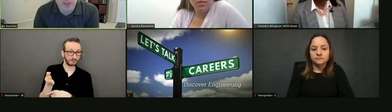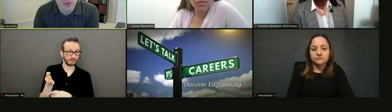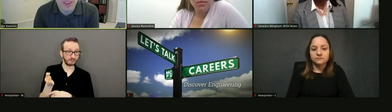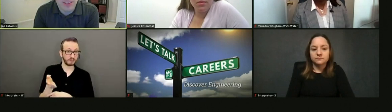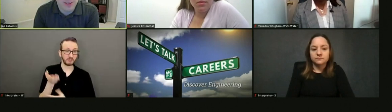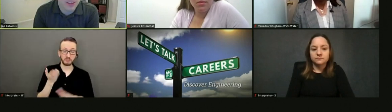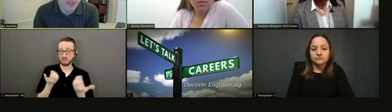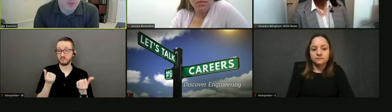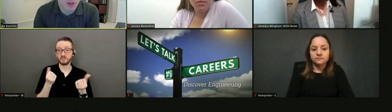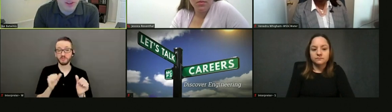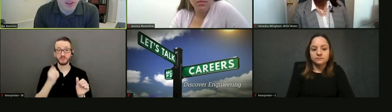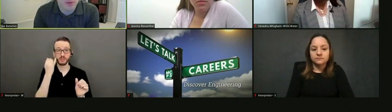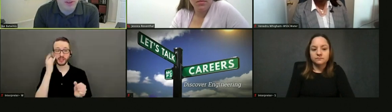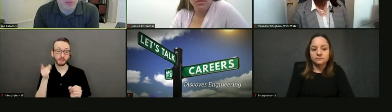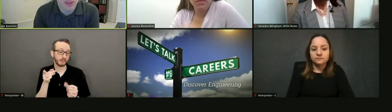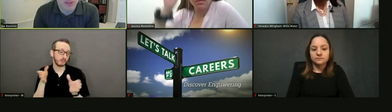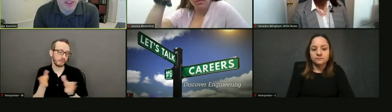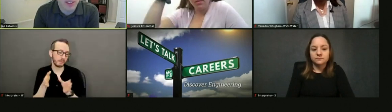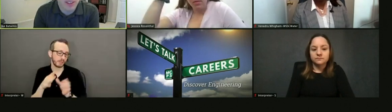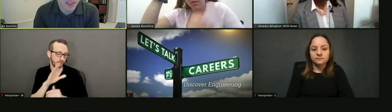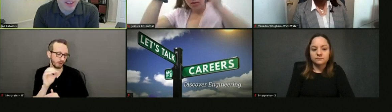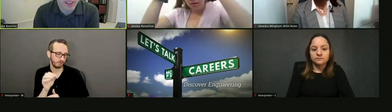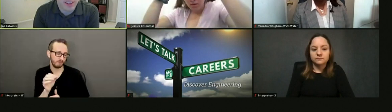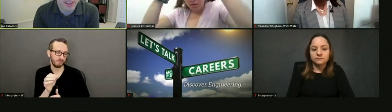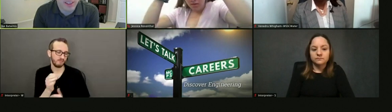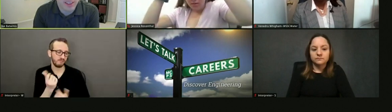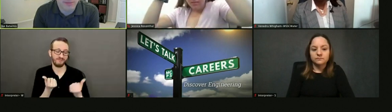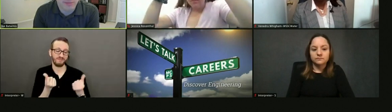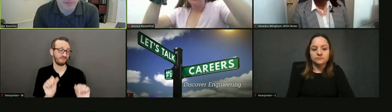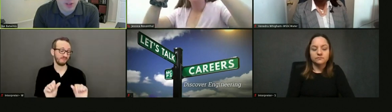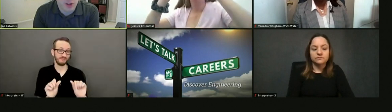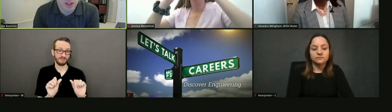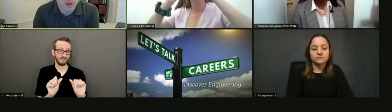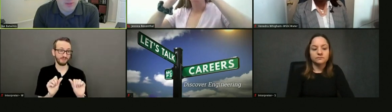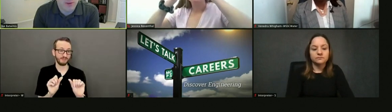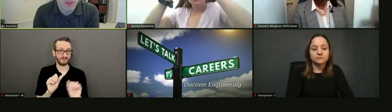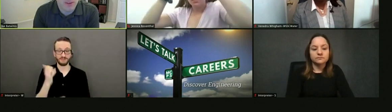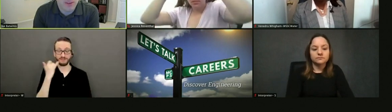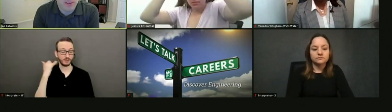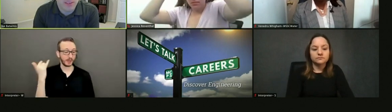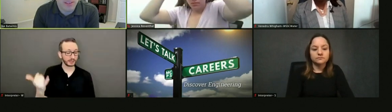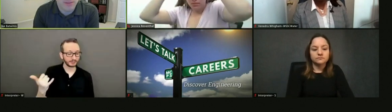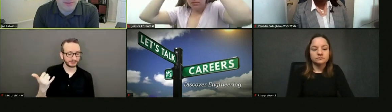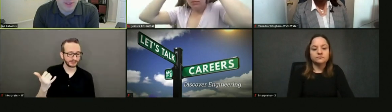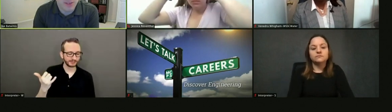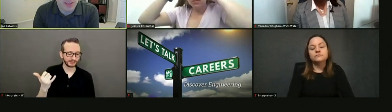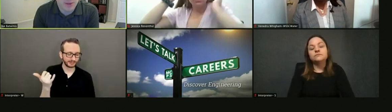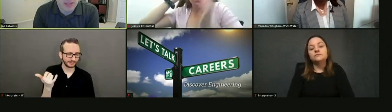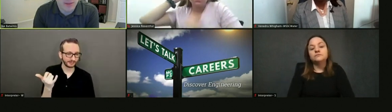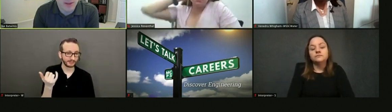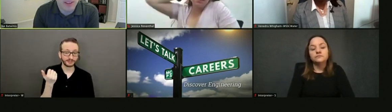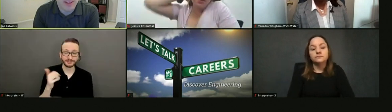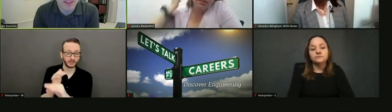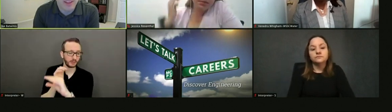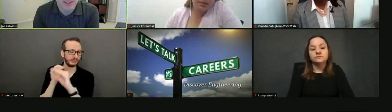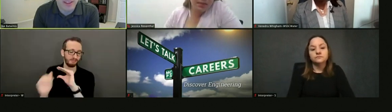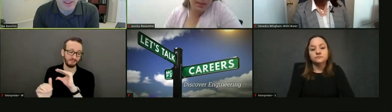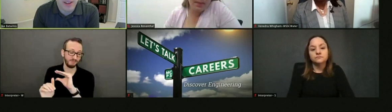you might try, if they're like a smaller company, you might try just calling them up or sending them an